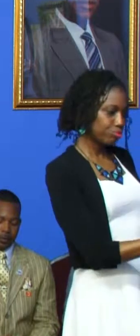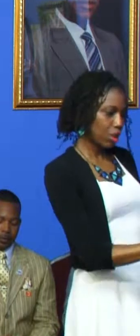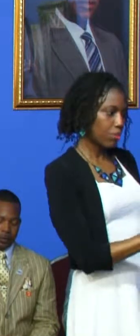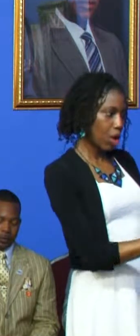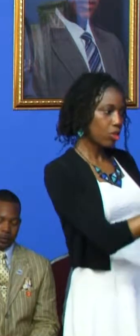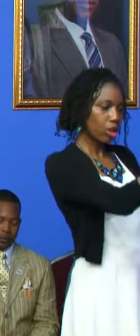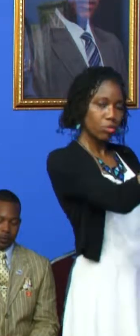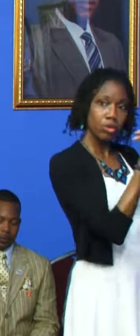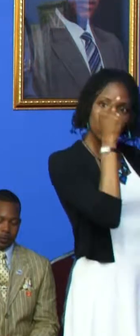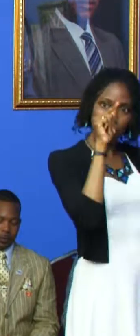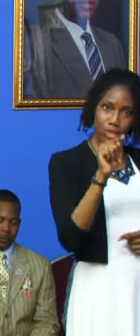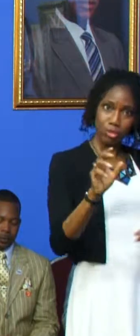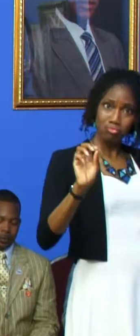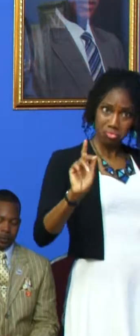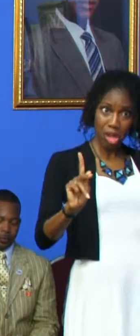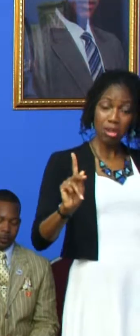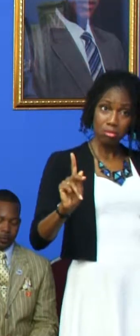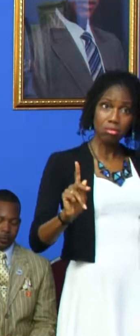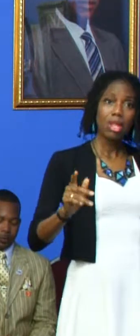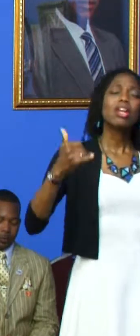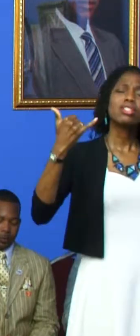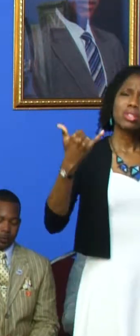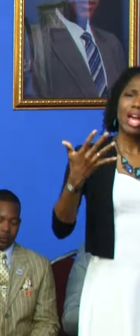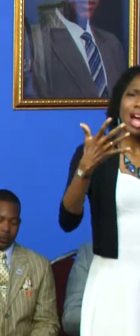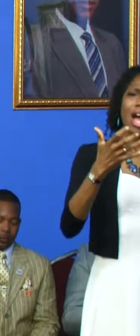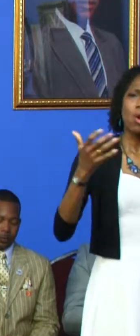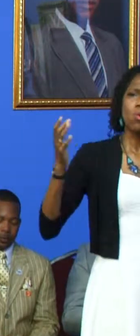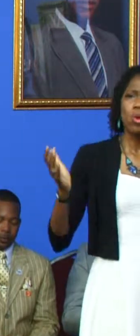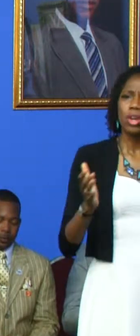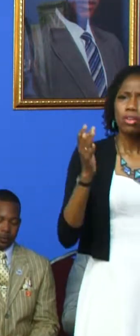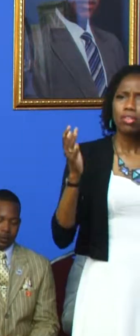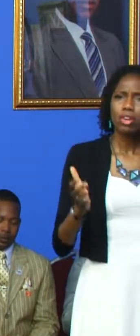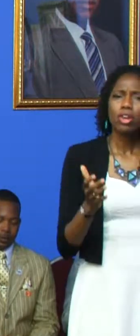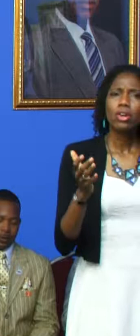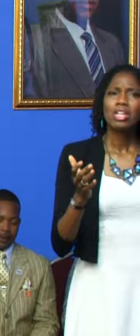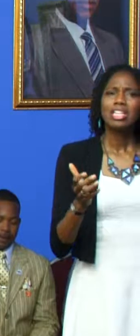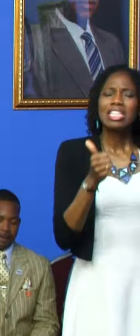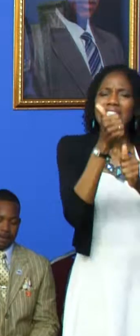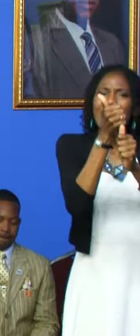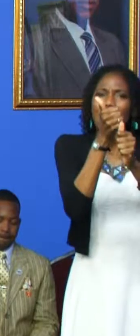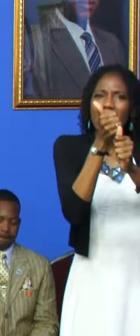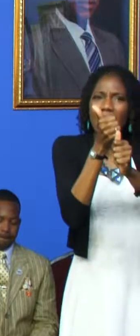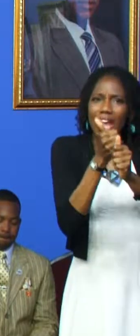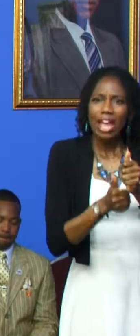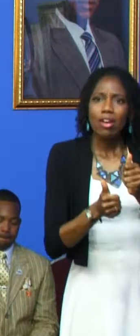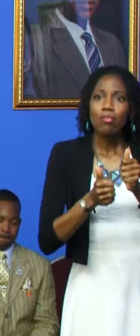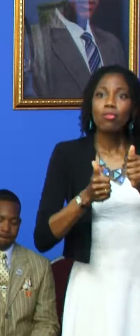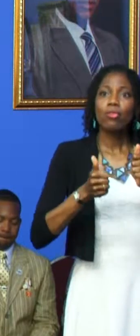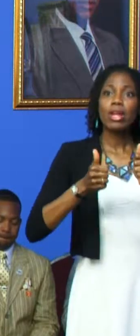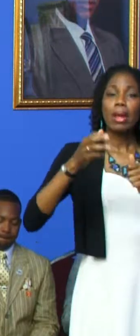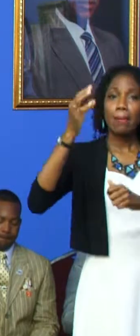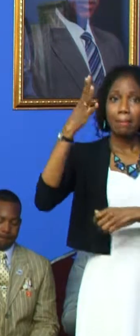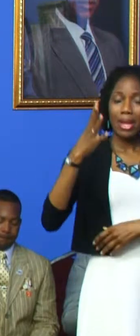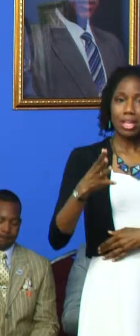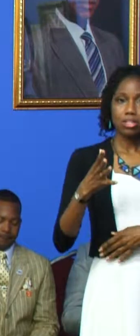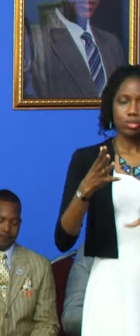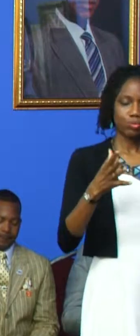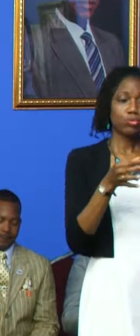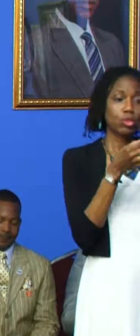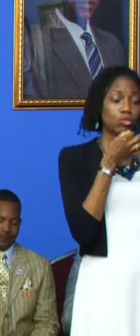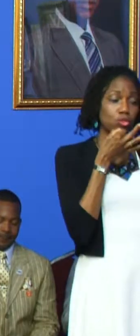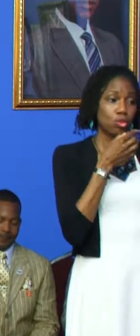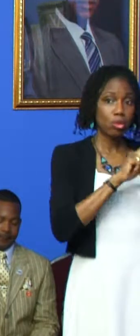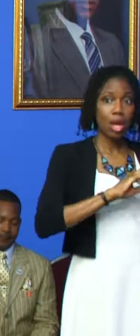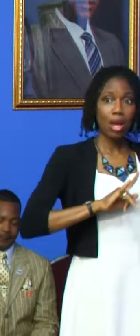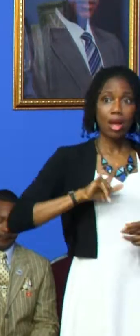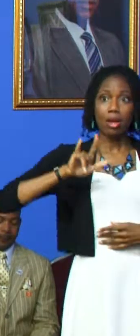encourage every minister. I'm getting ready this afternoon. As soon as I go off the air, I'm flying to Virginia. I'll be